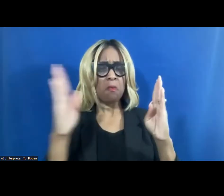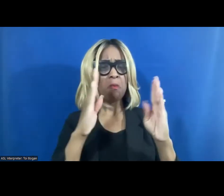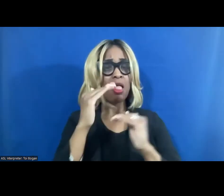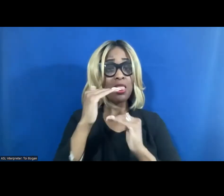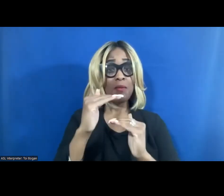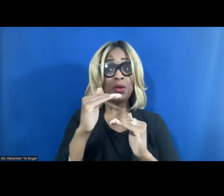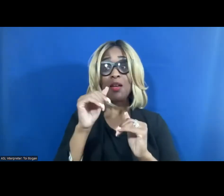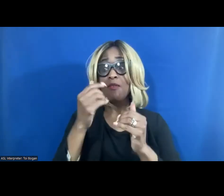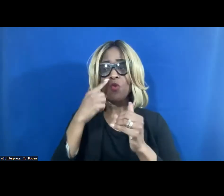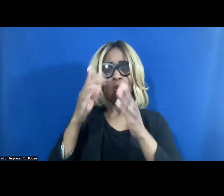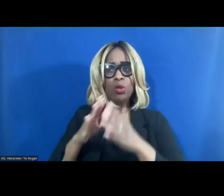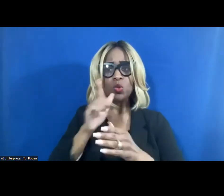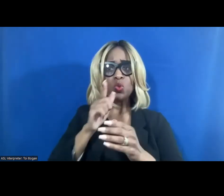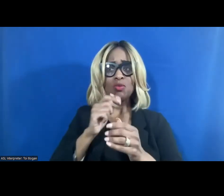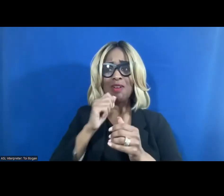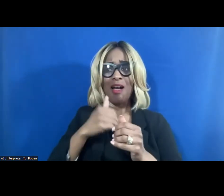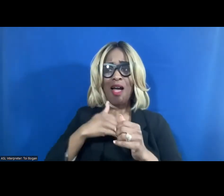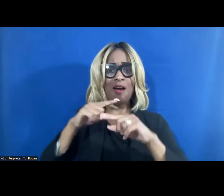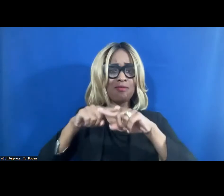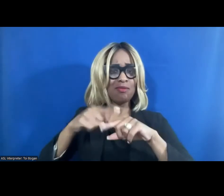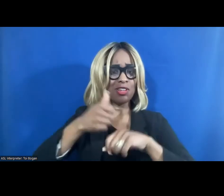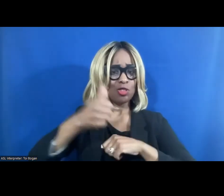reliable transportation services.